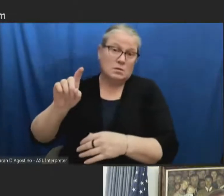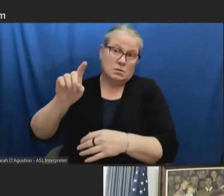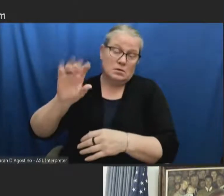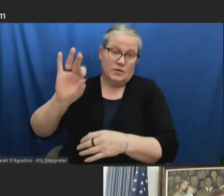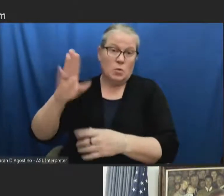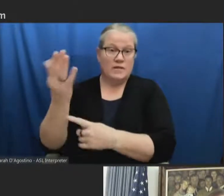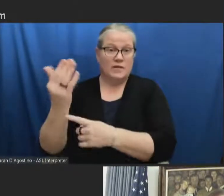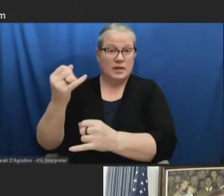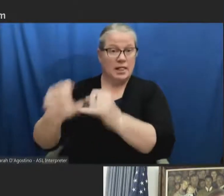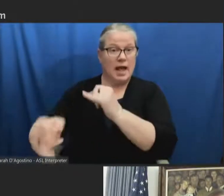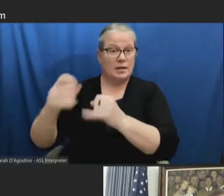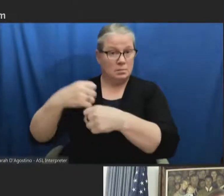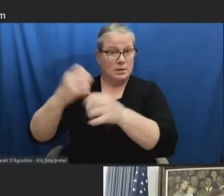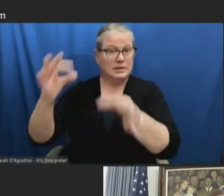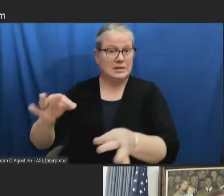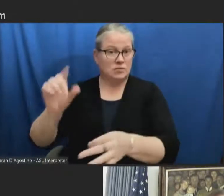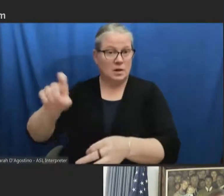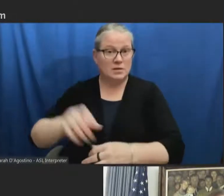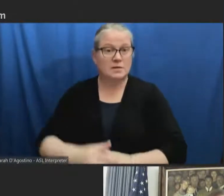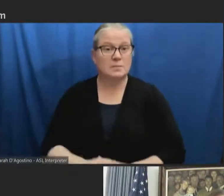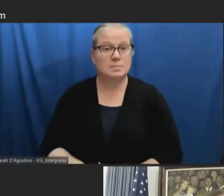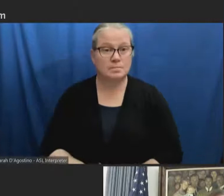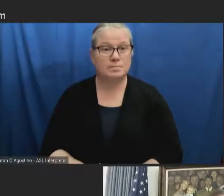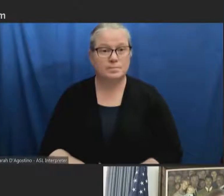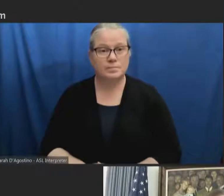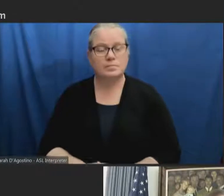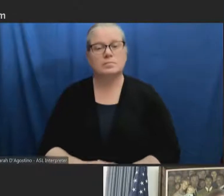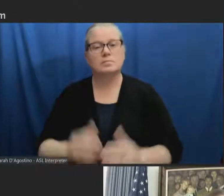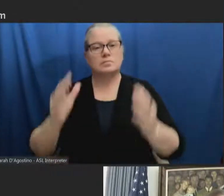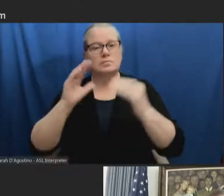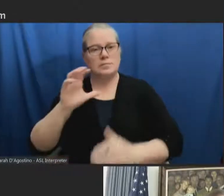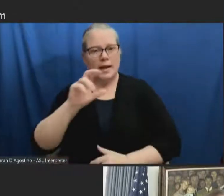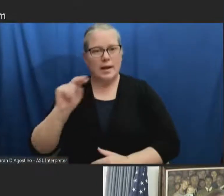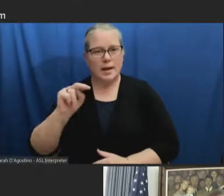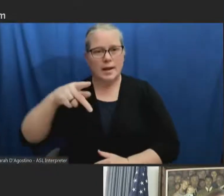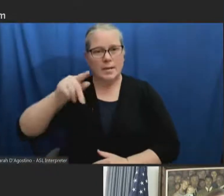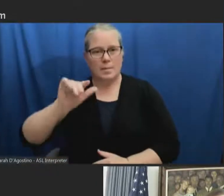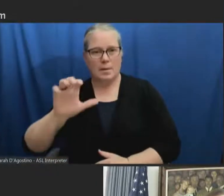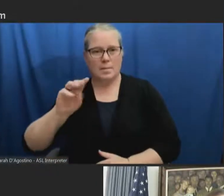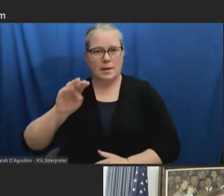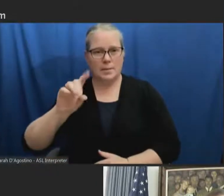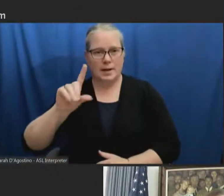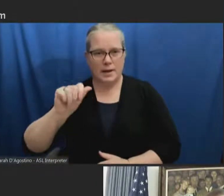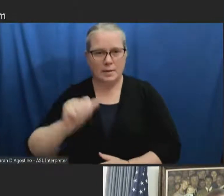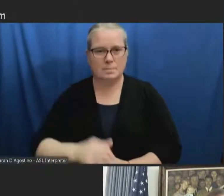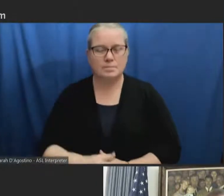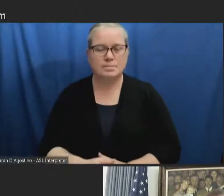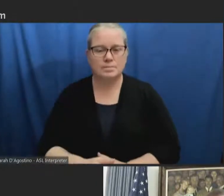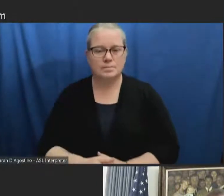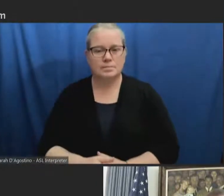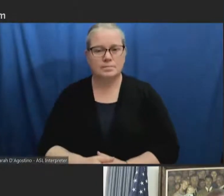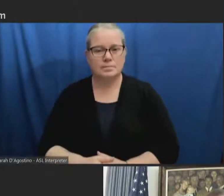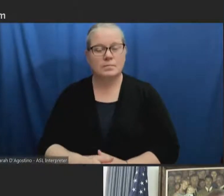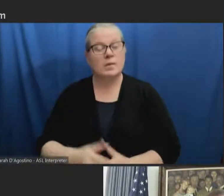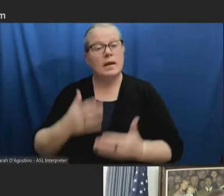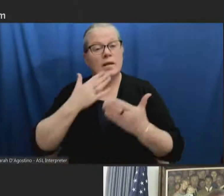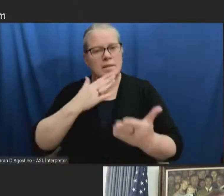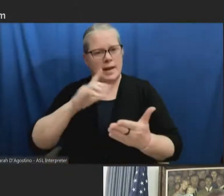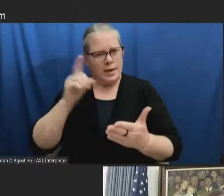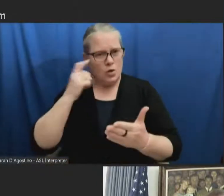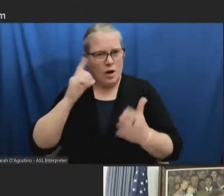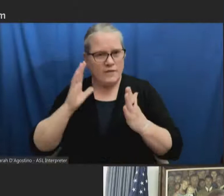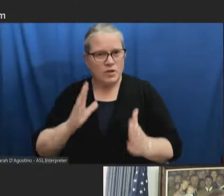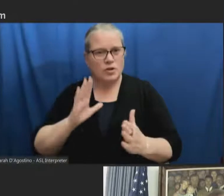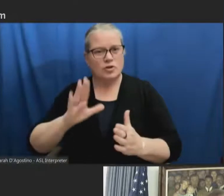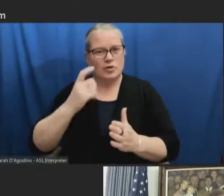Connecticut Public Media. Hi, Governor. In your discussions prior to your most recent executive order for